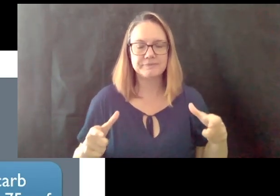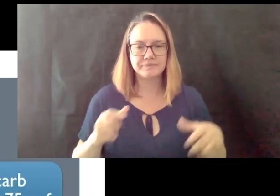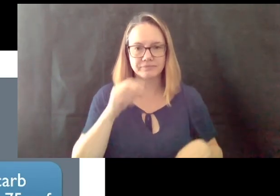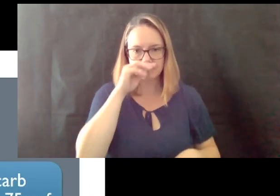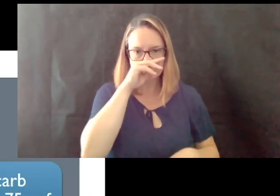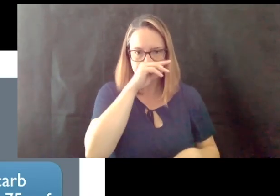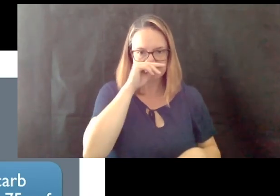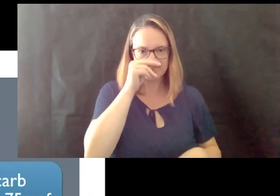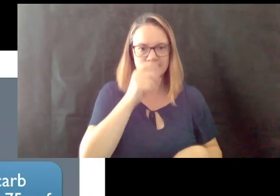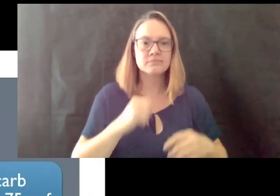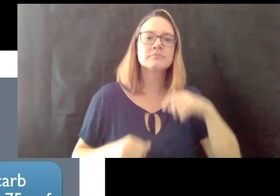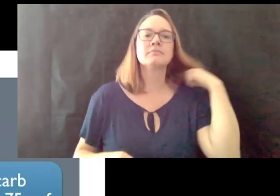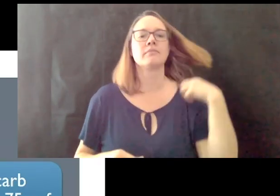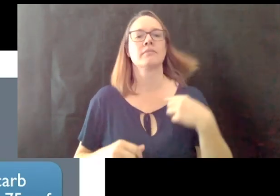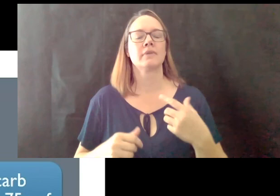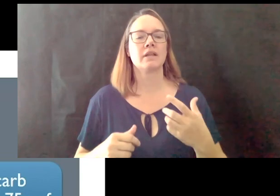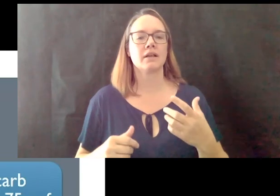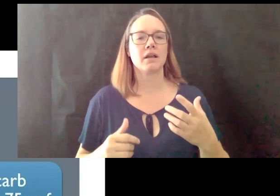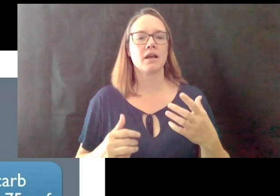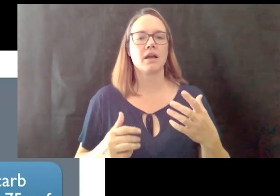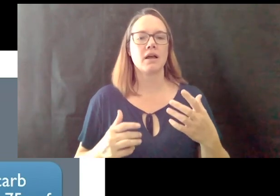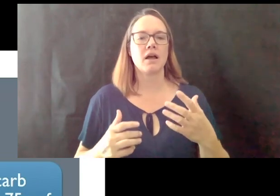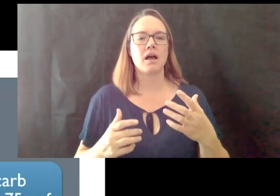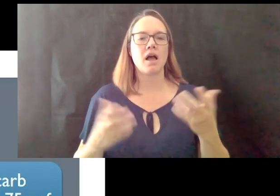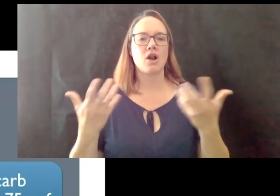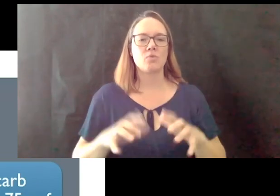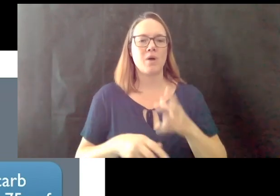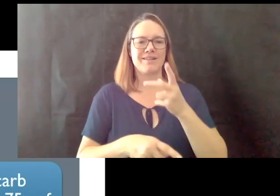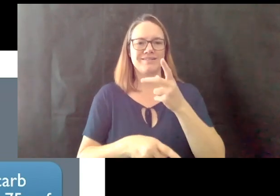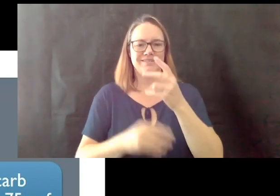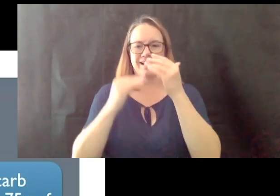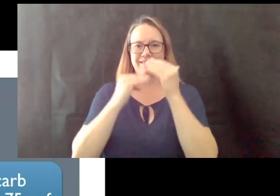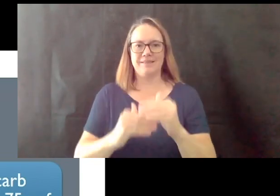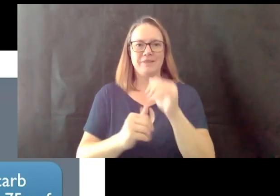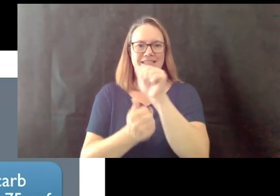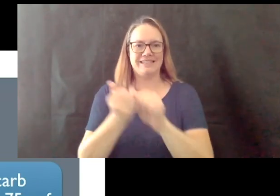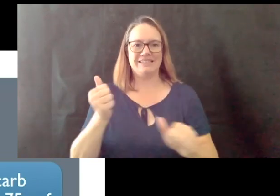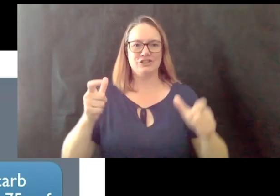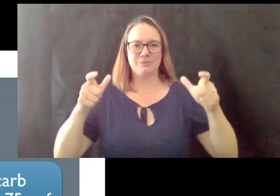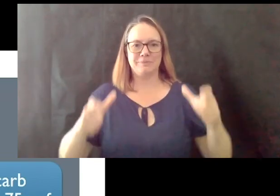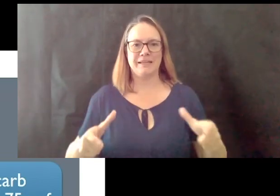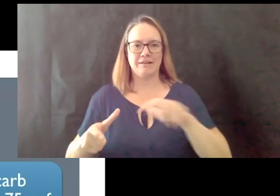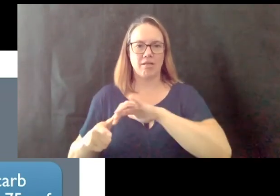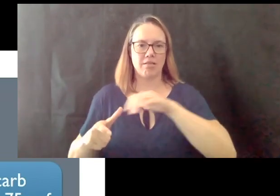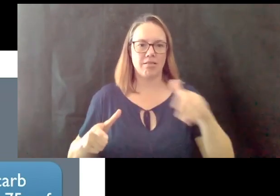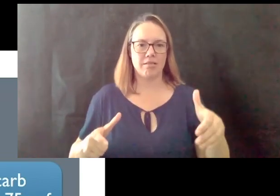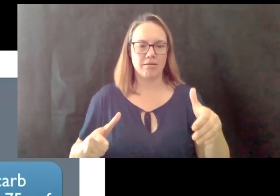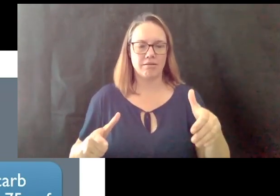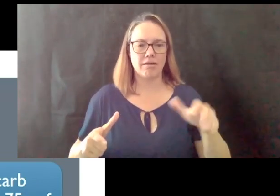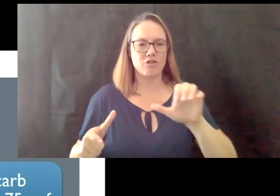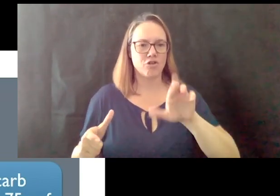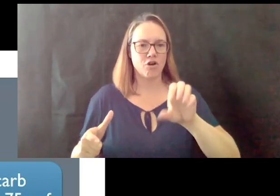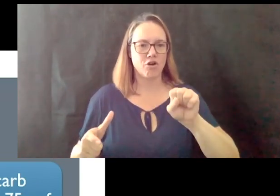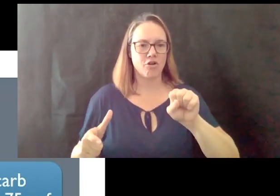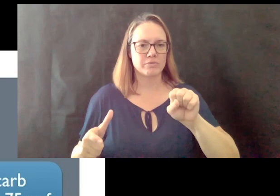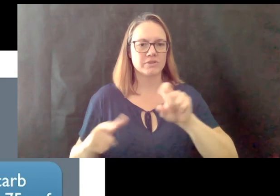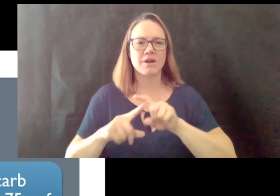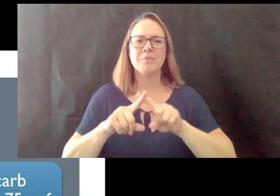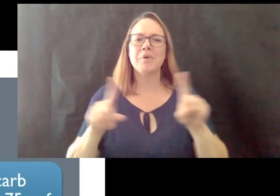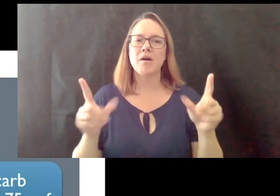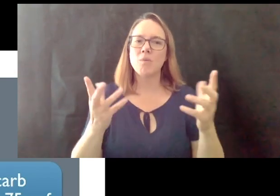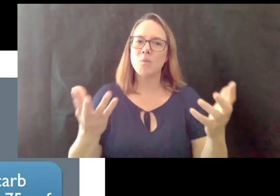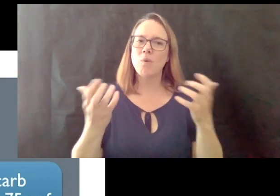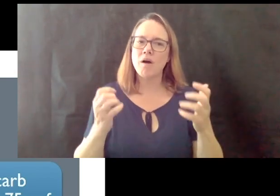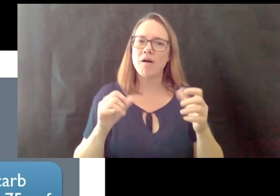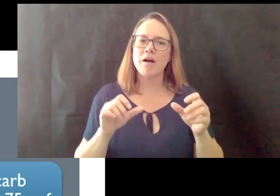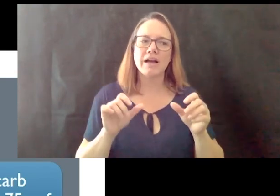the goal here is not only to try and keep each meal within a certain amount of carbohydrates, but it's really about